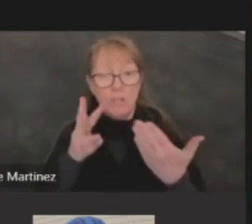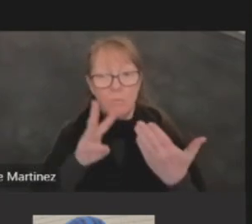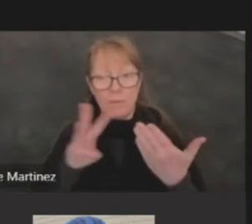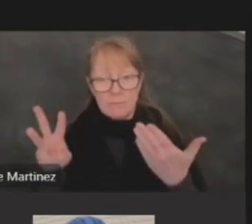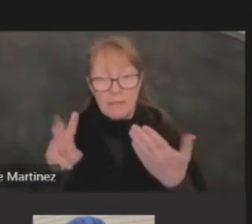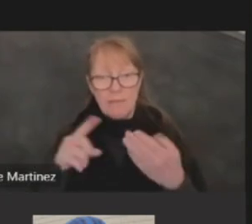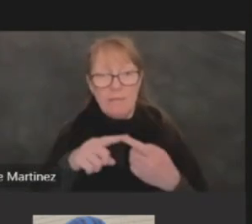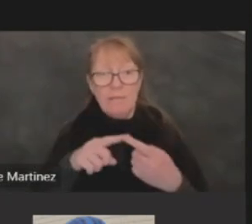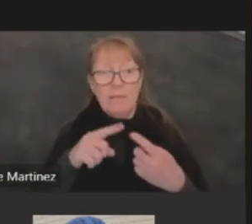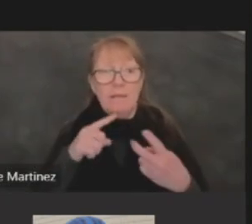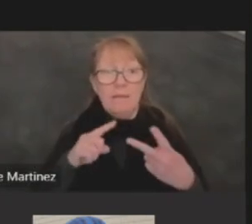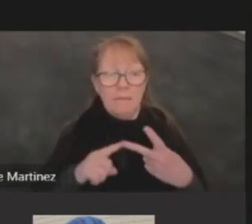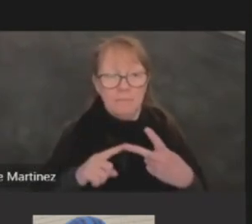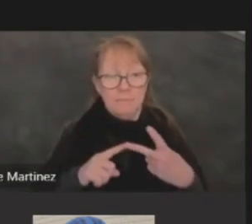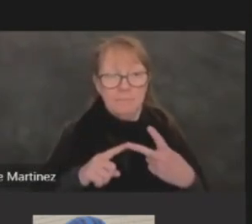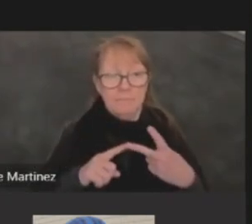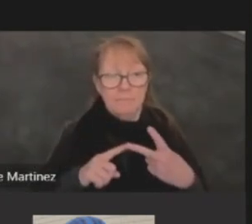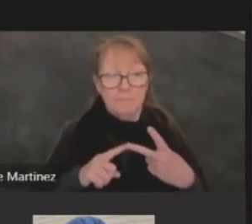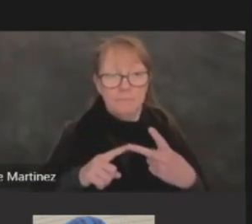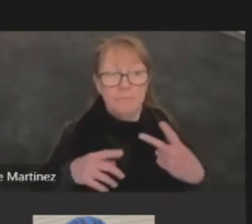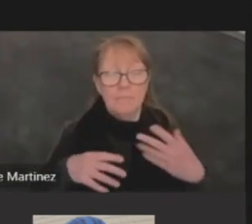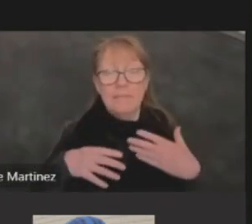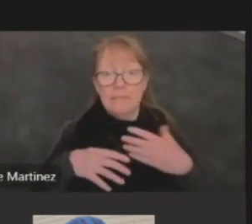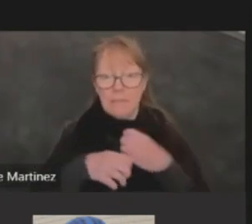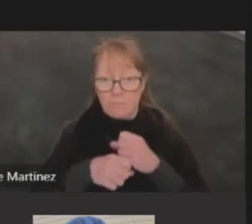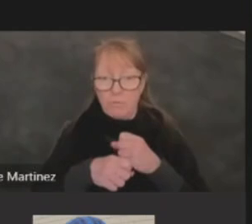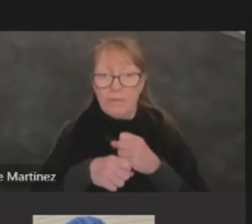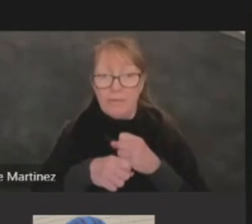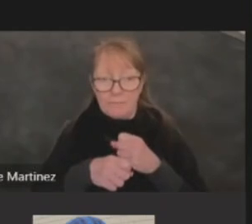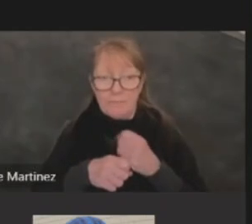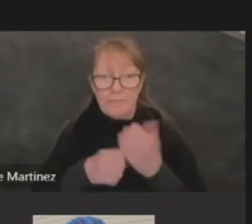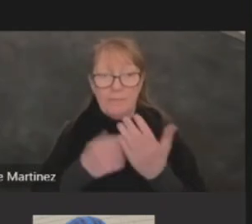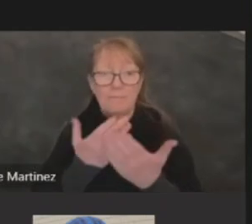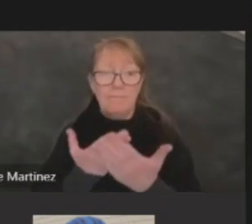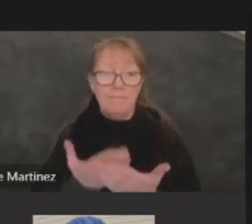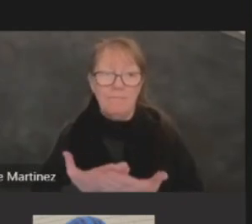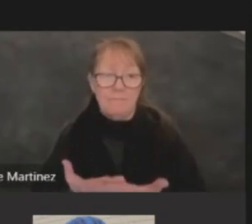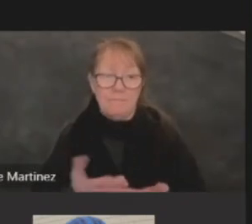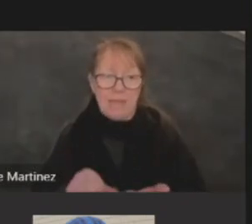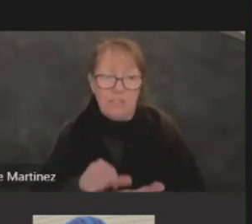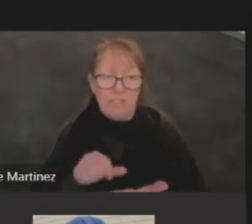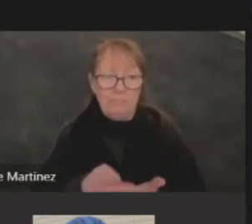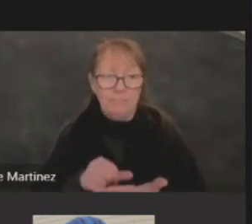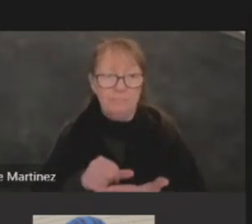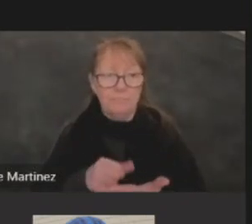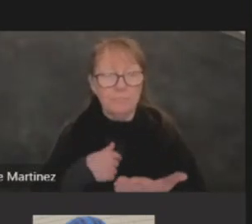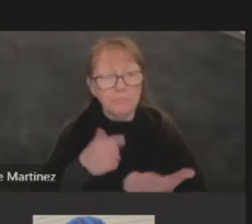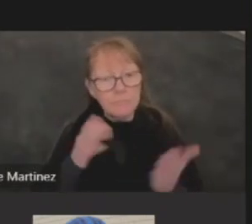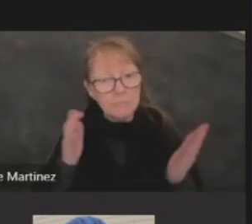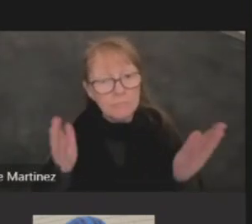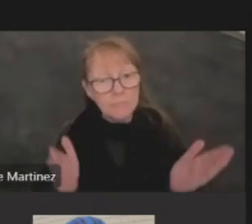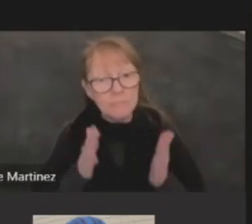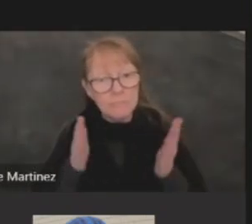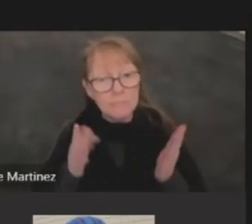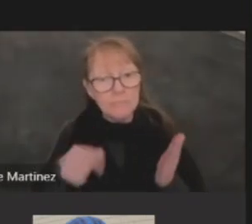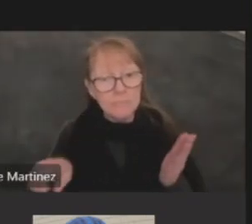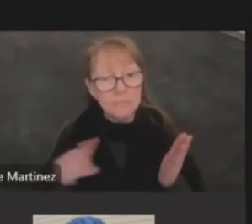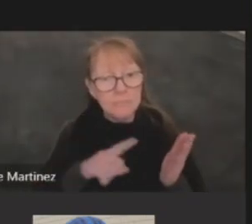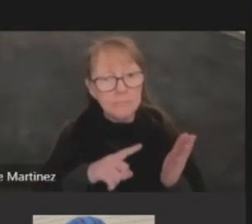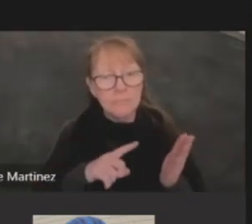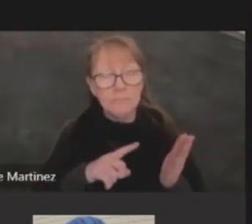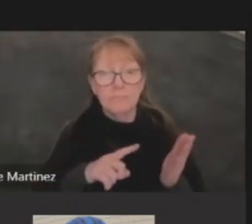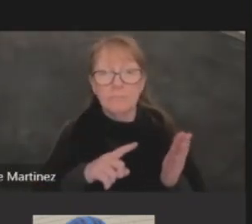next link is a summary, the project fact sheet. So I encourage you to go